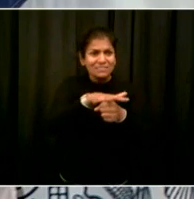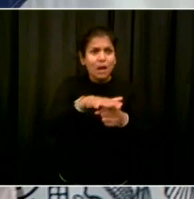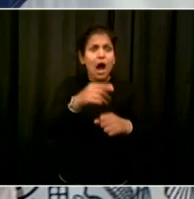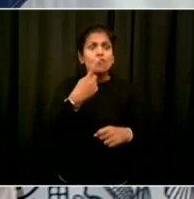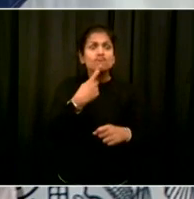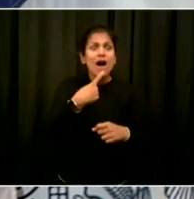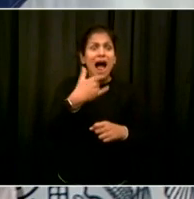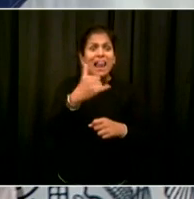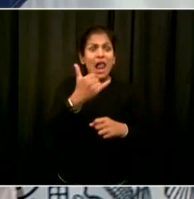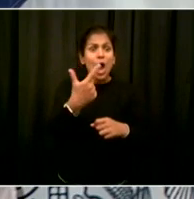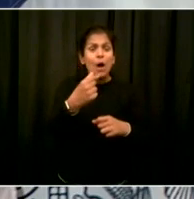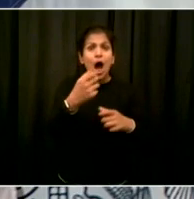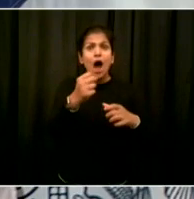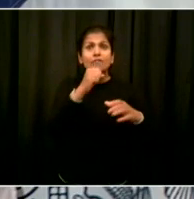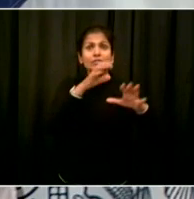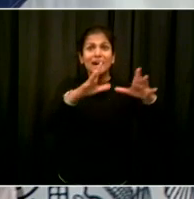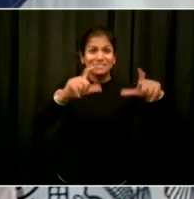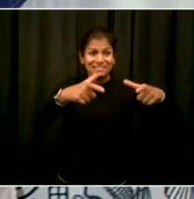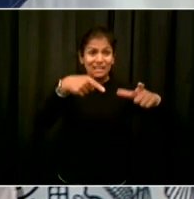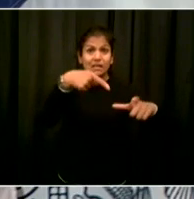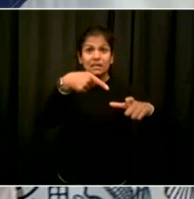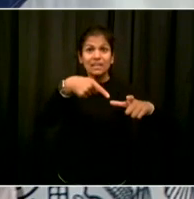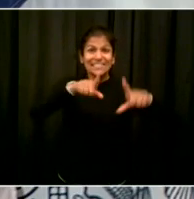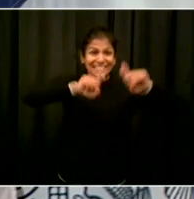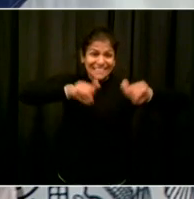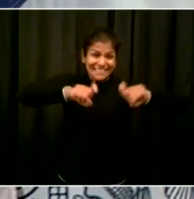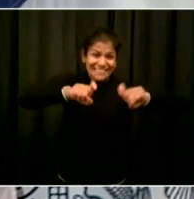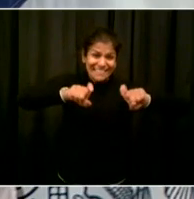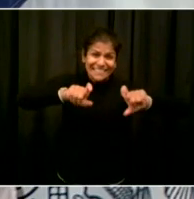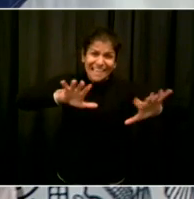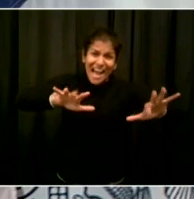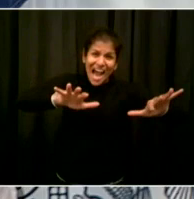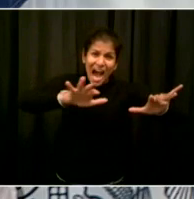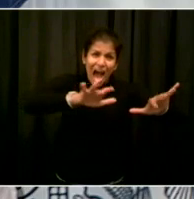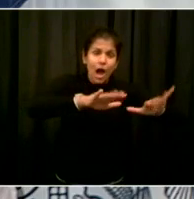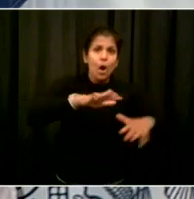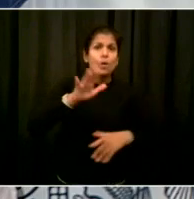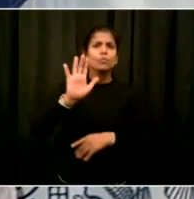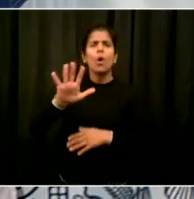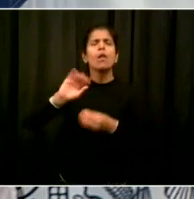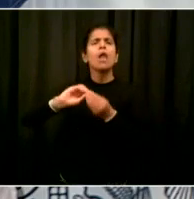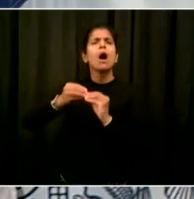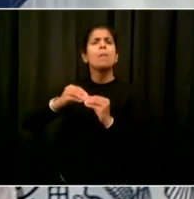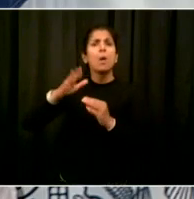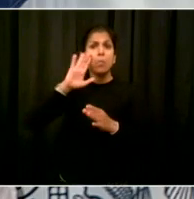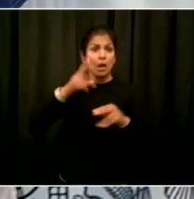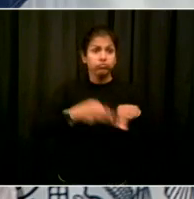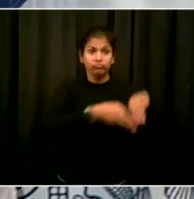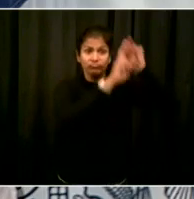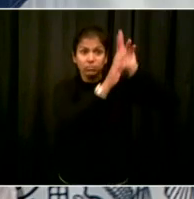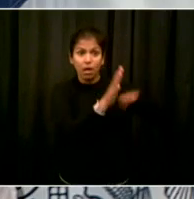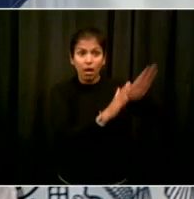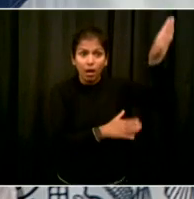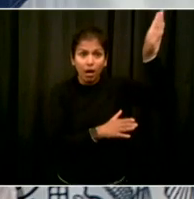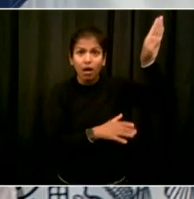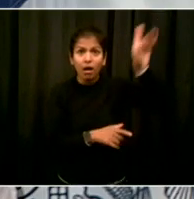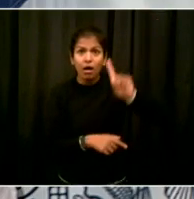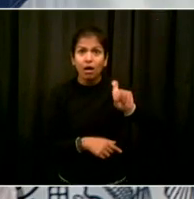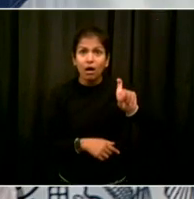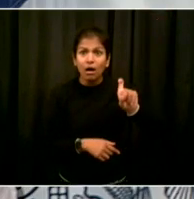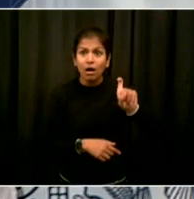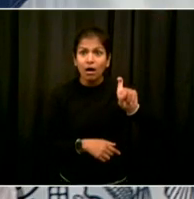So why do you think that this is a reliable indicator of